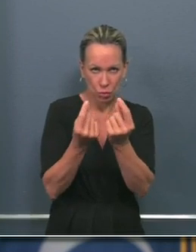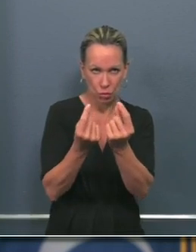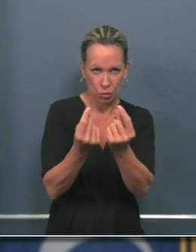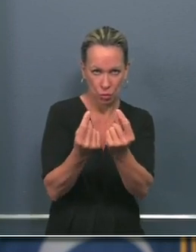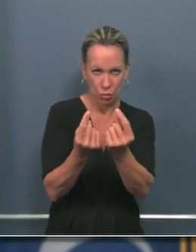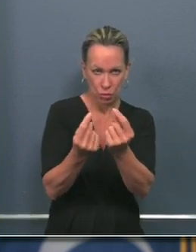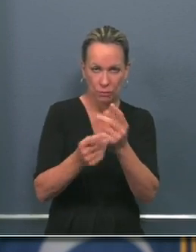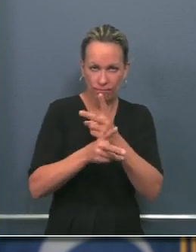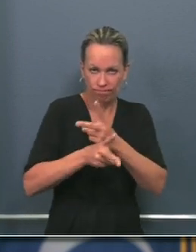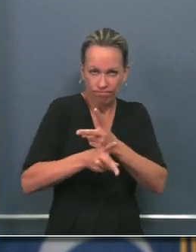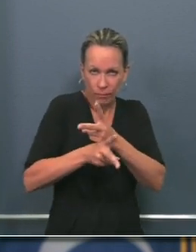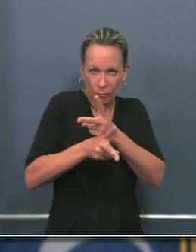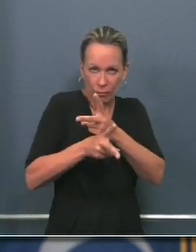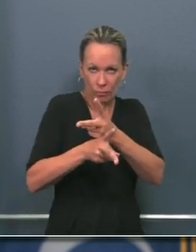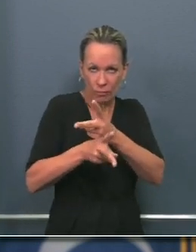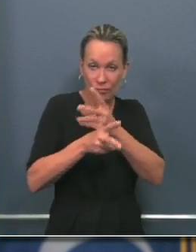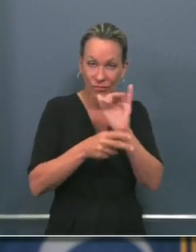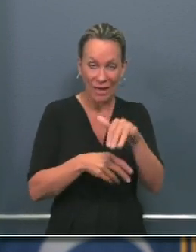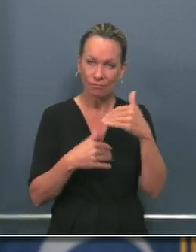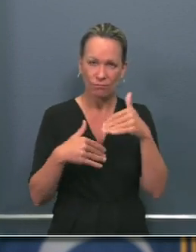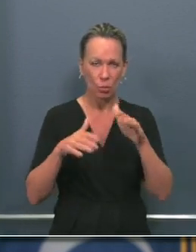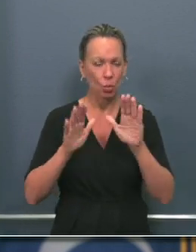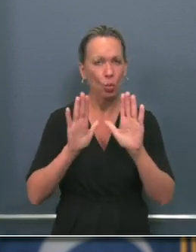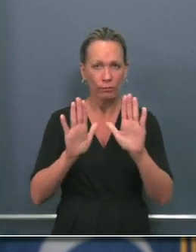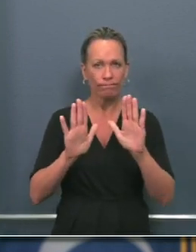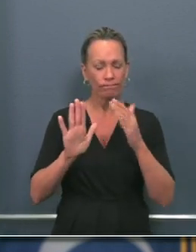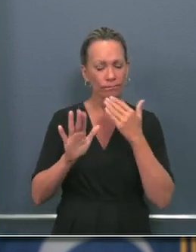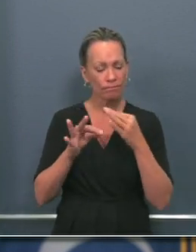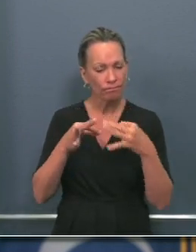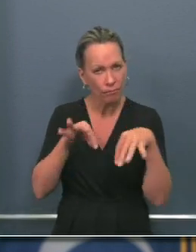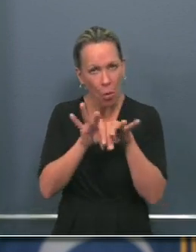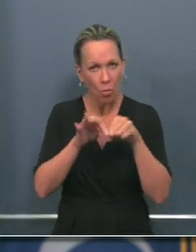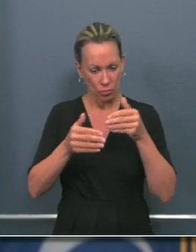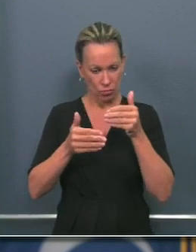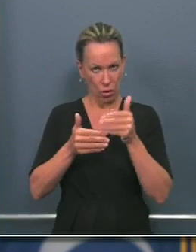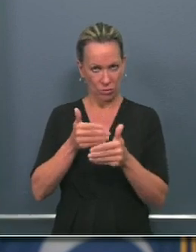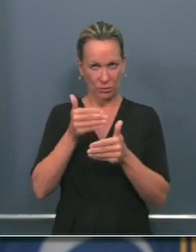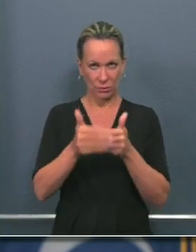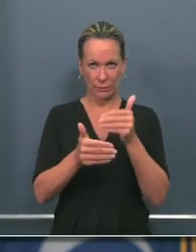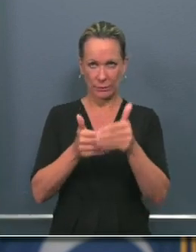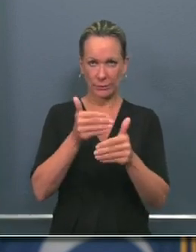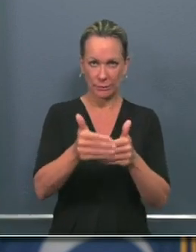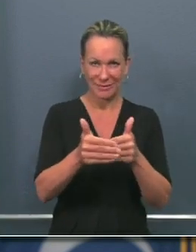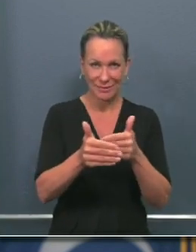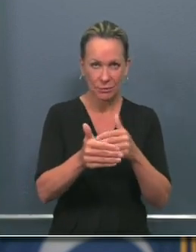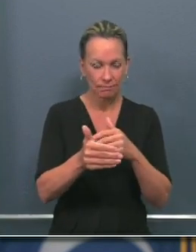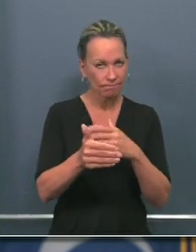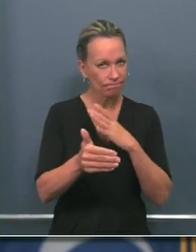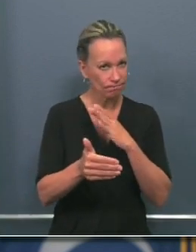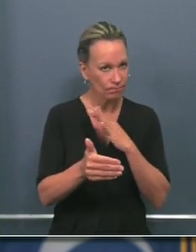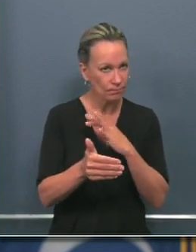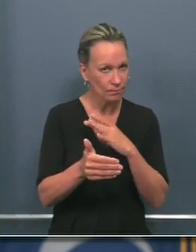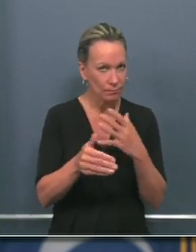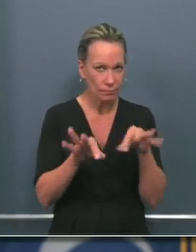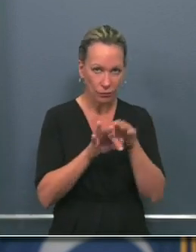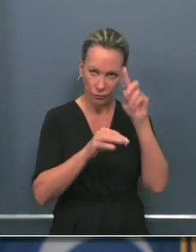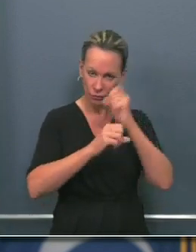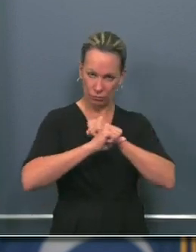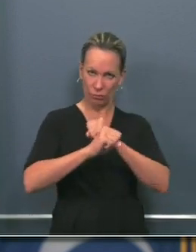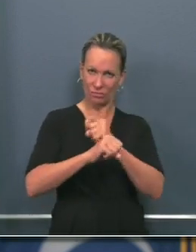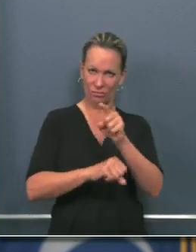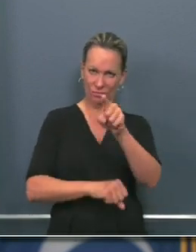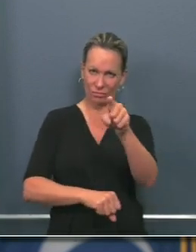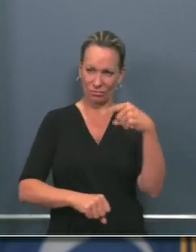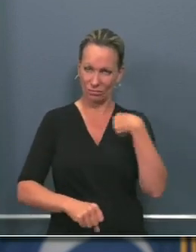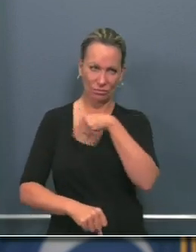and in this process, it's also iterative, meaning it's one where we're open to argument, we're interested in evidence, we want to see how some of